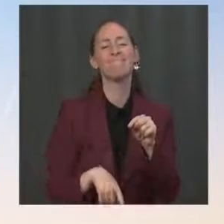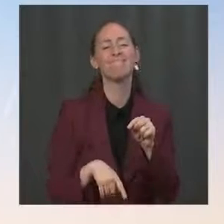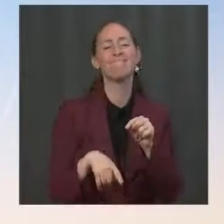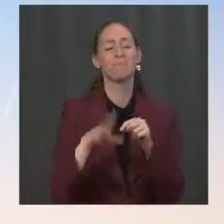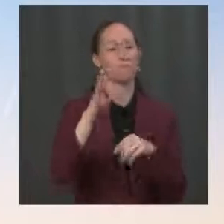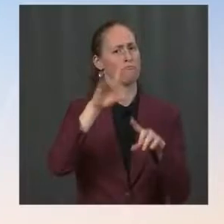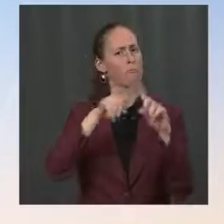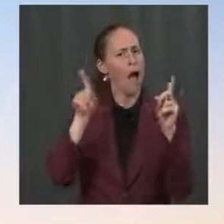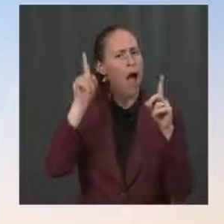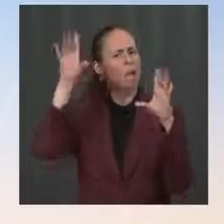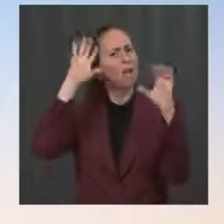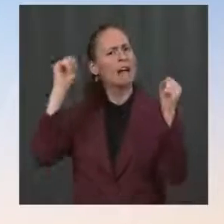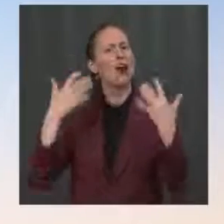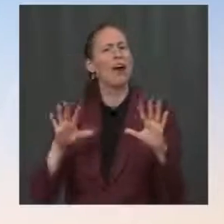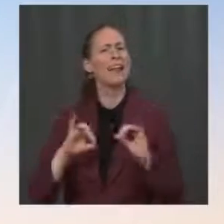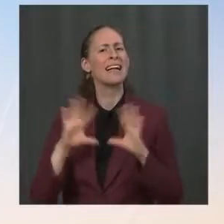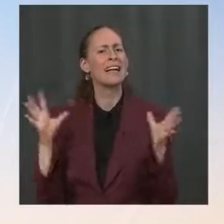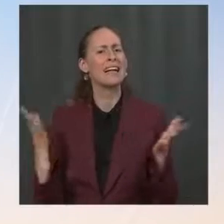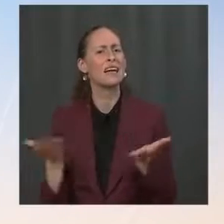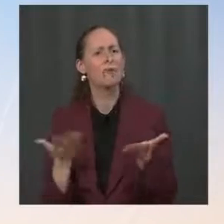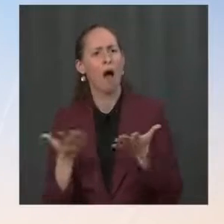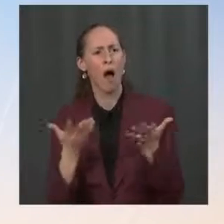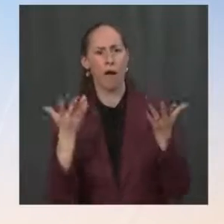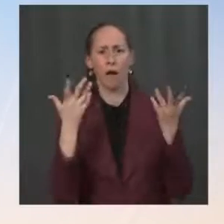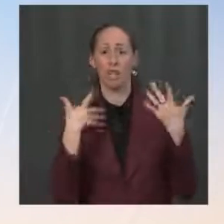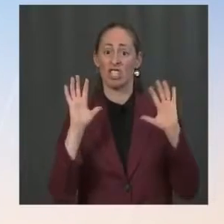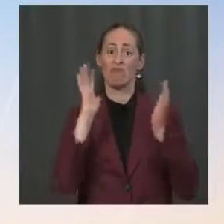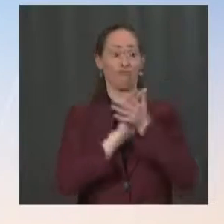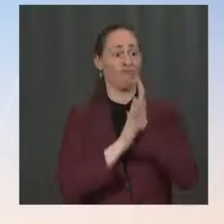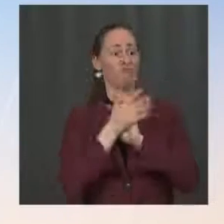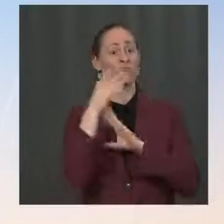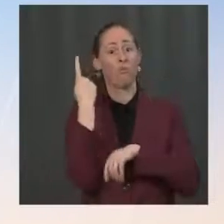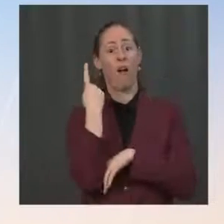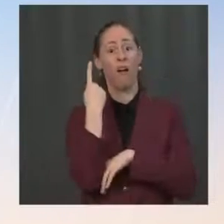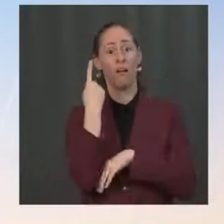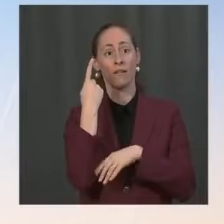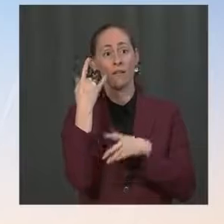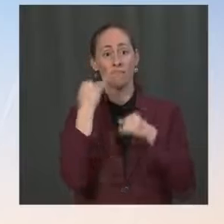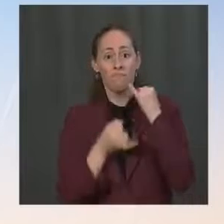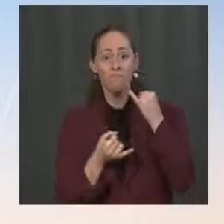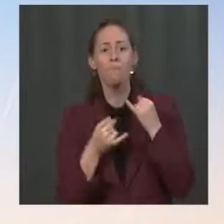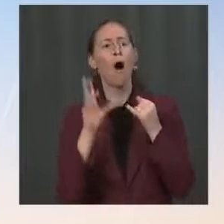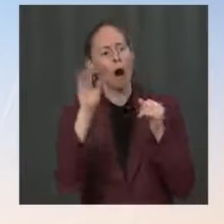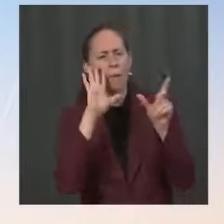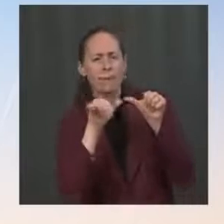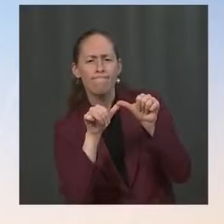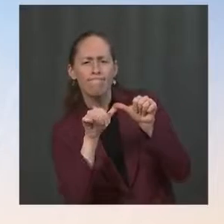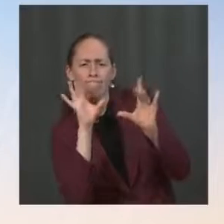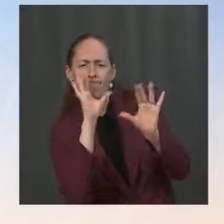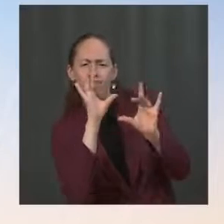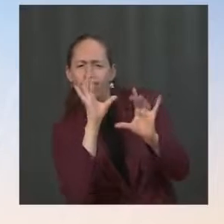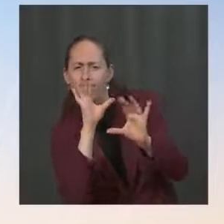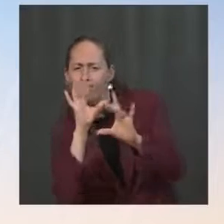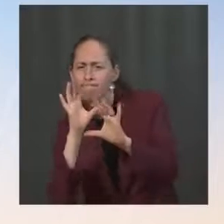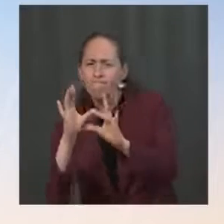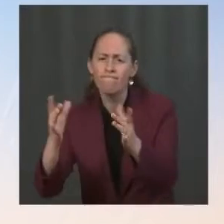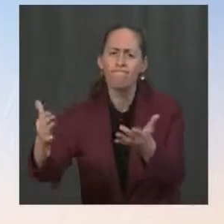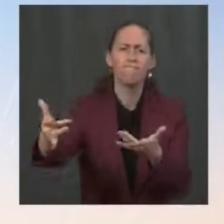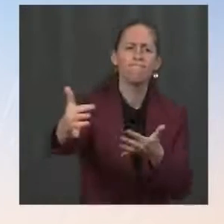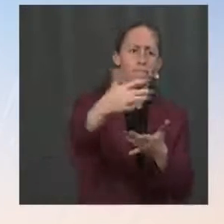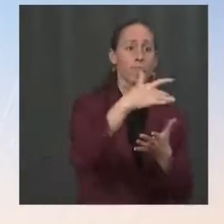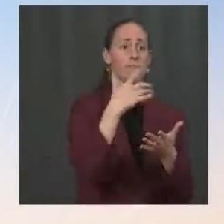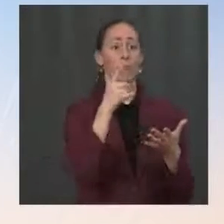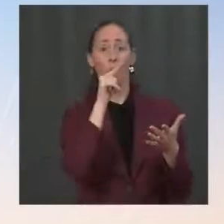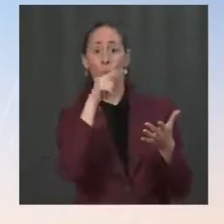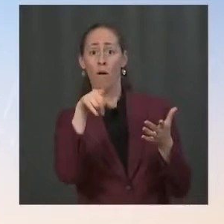not an end to our commitment to getting American citizens out, who are not ready to leave, and to